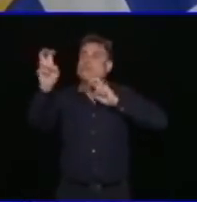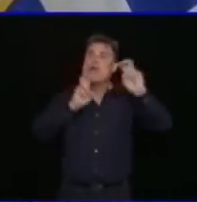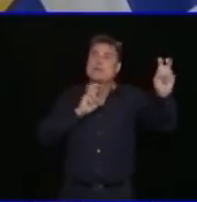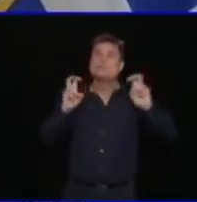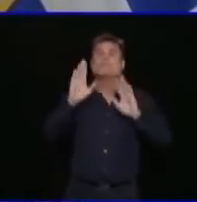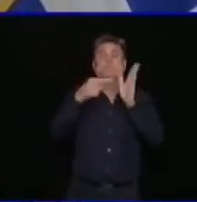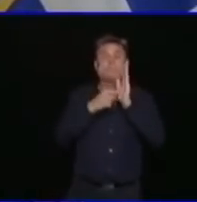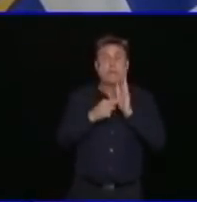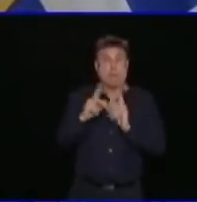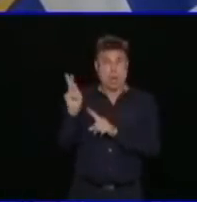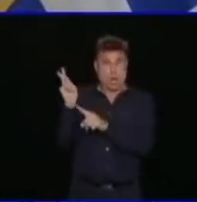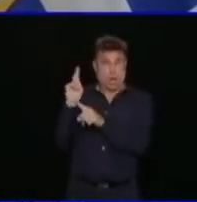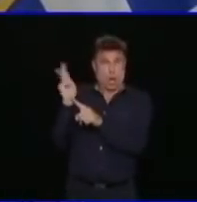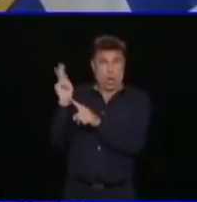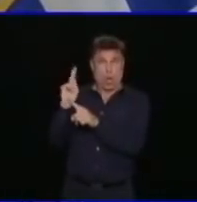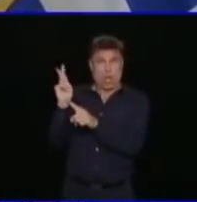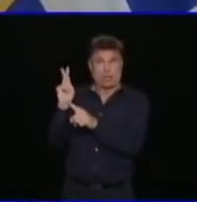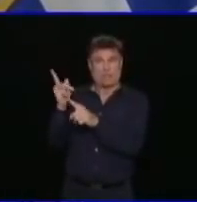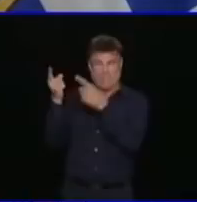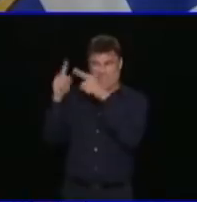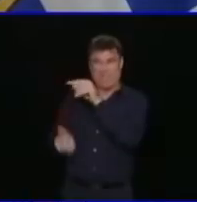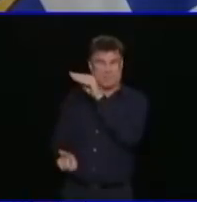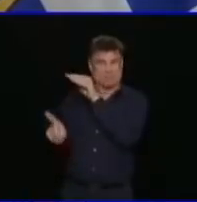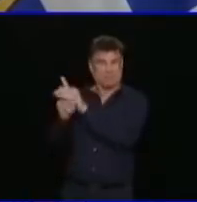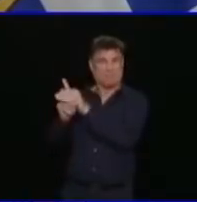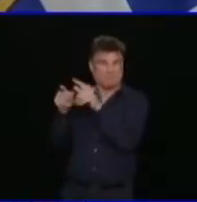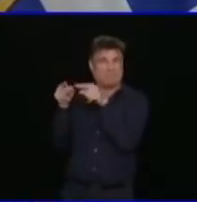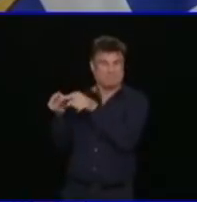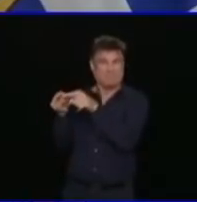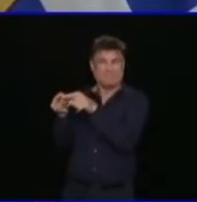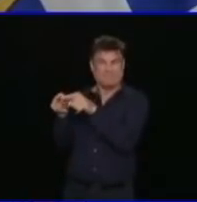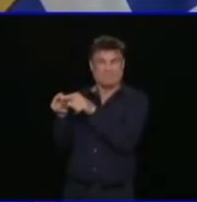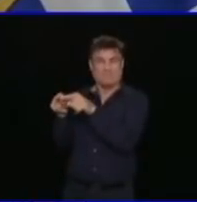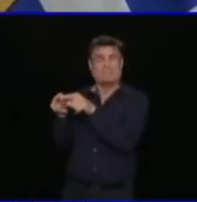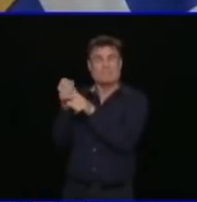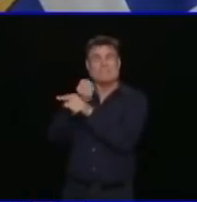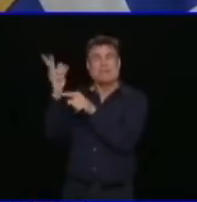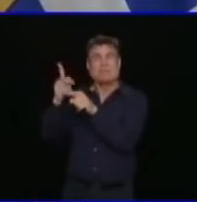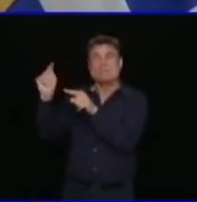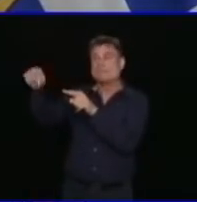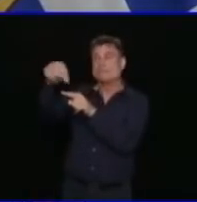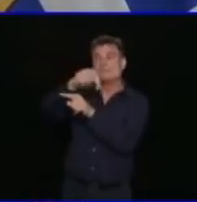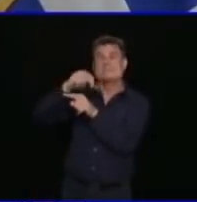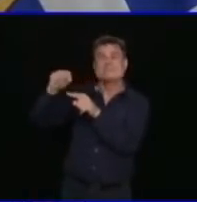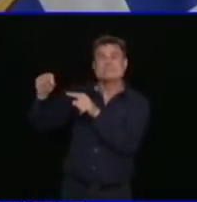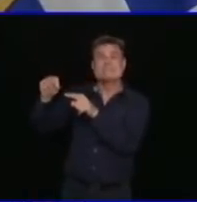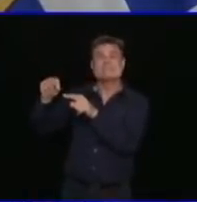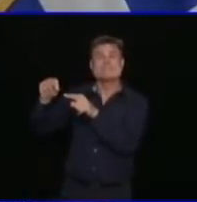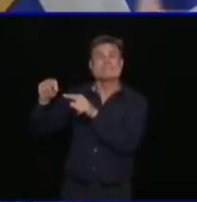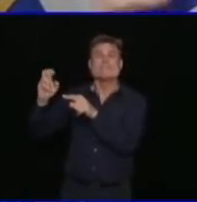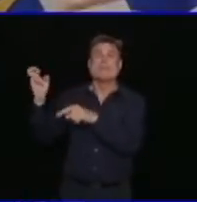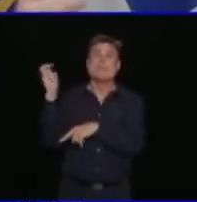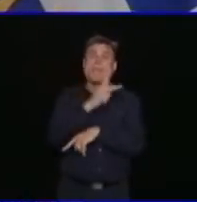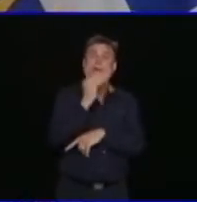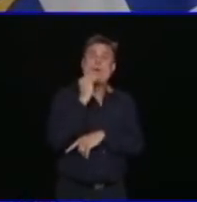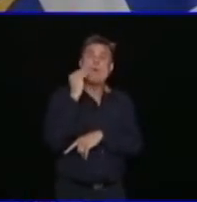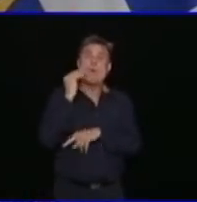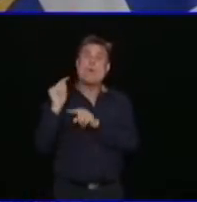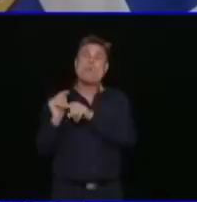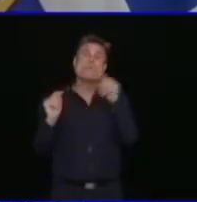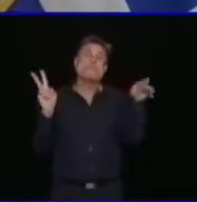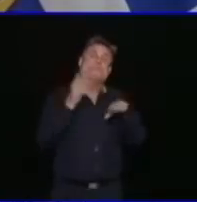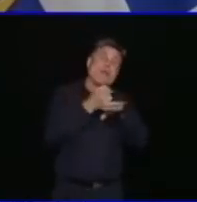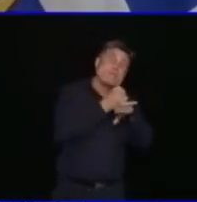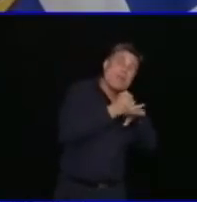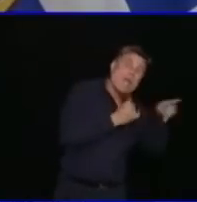we'll see more cases in the next couple of weeks. But the challenge and what we can do is stop those people from